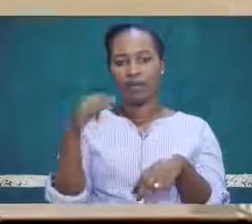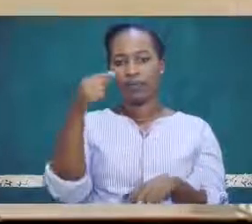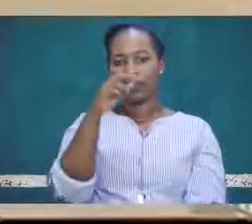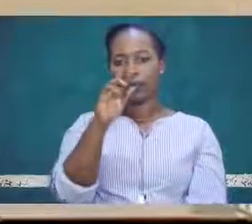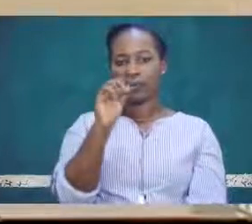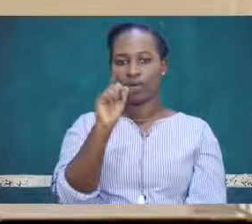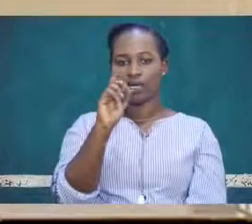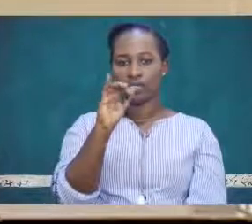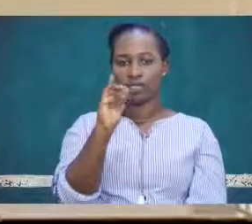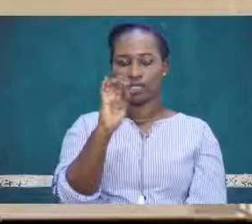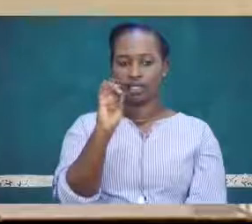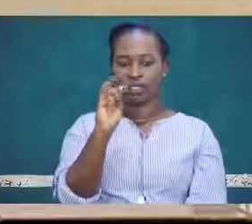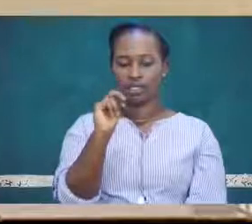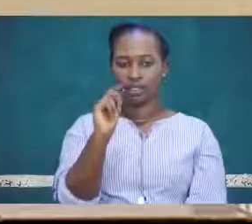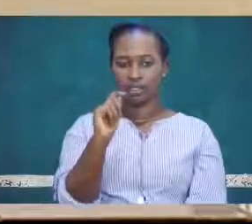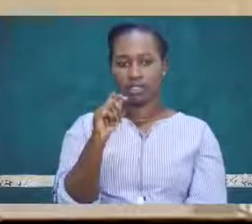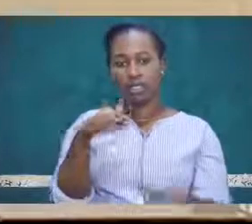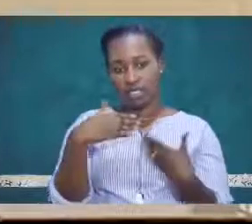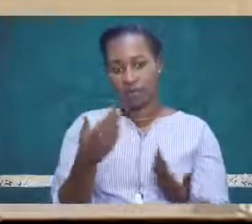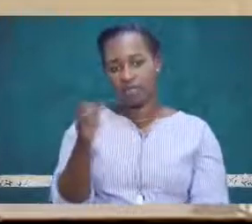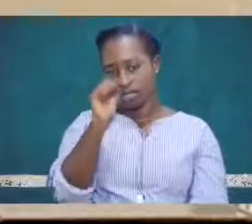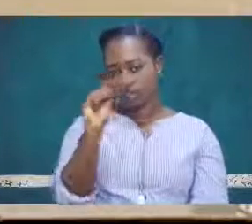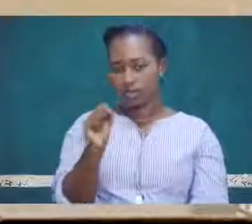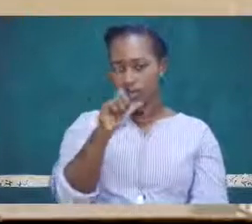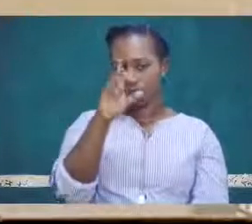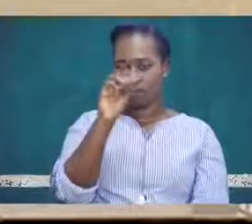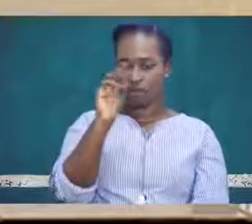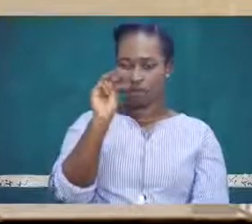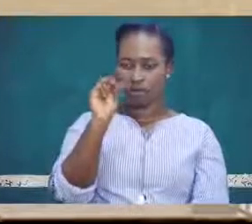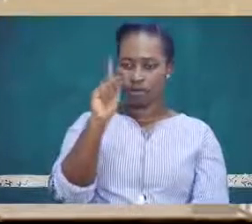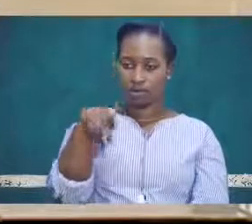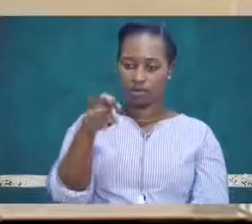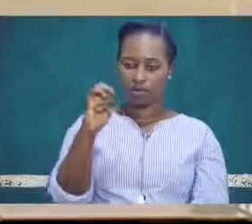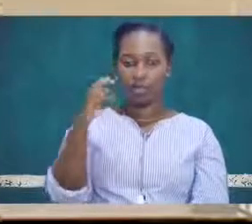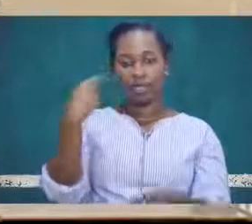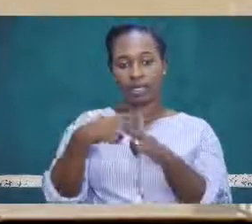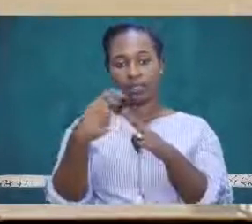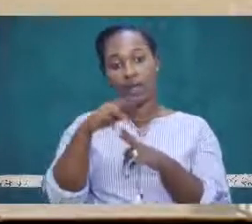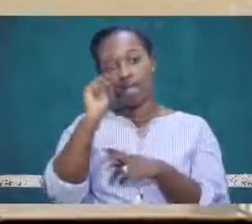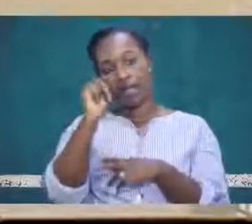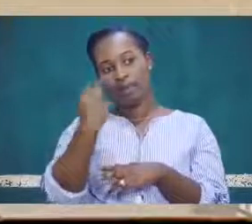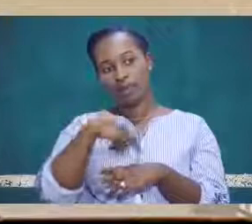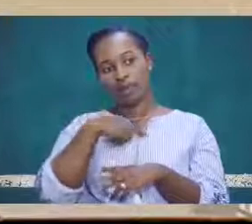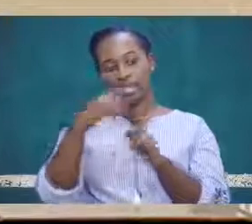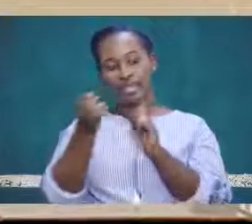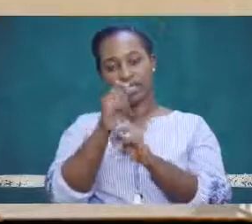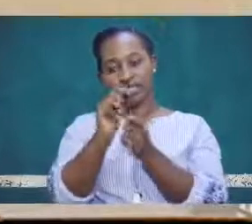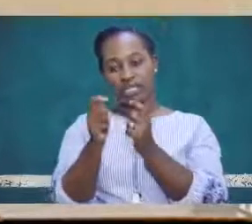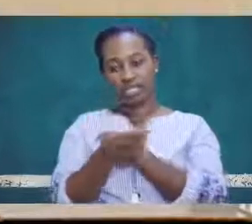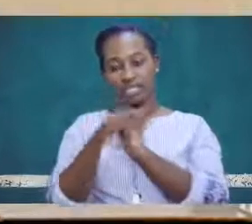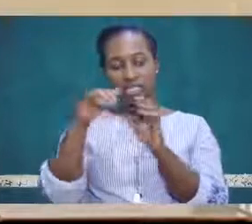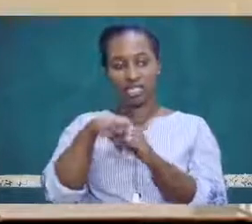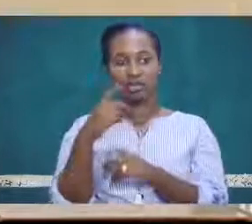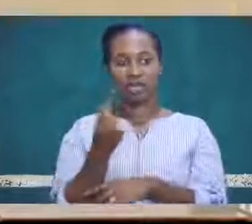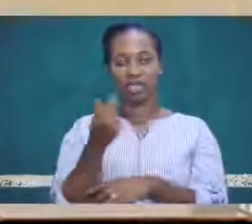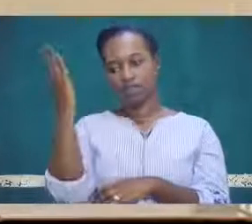gradient, which is our slope, M, we get change in Y. In this case, that will be change in price